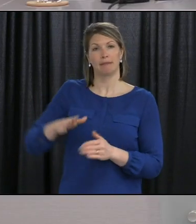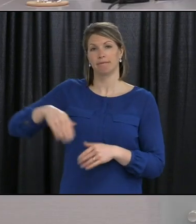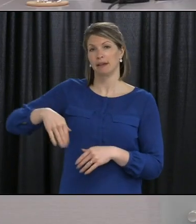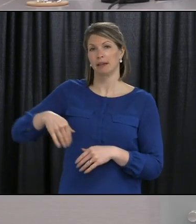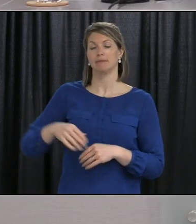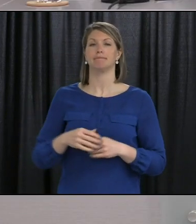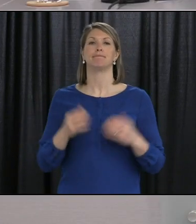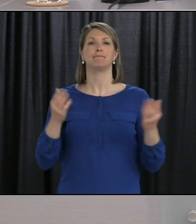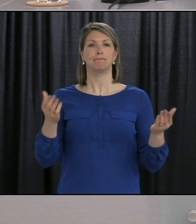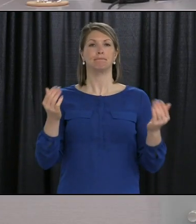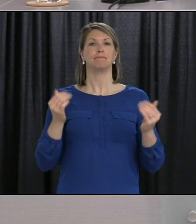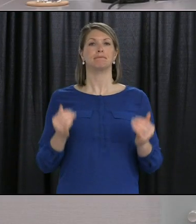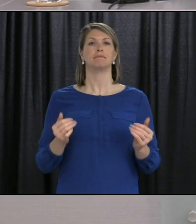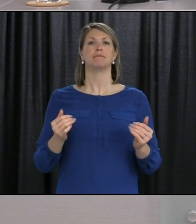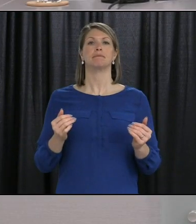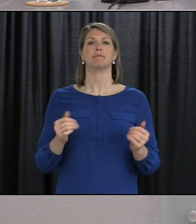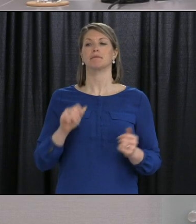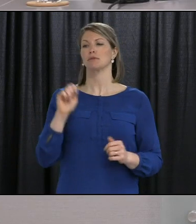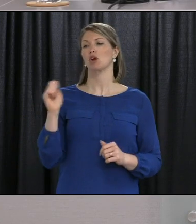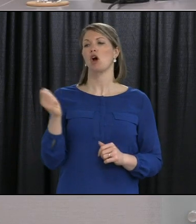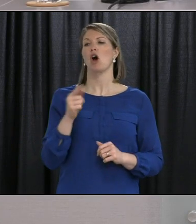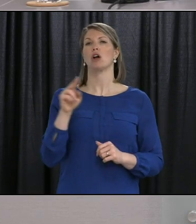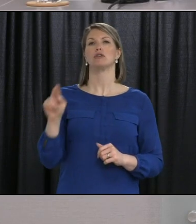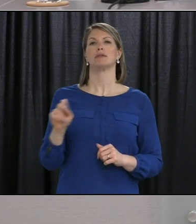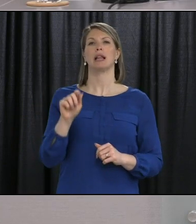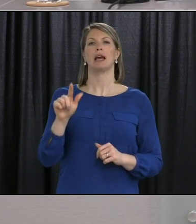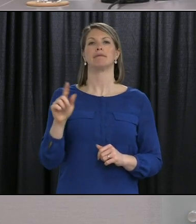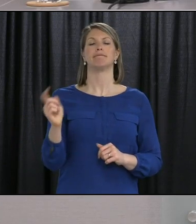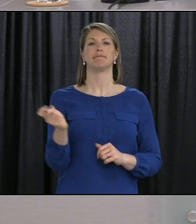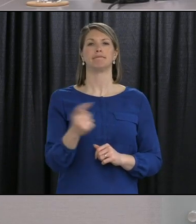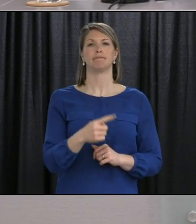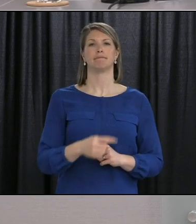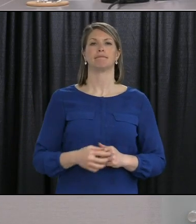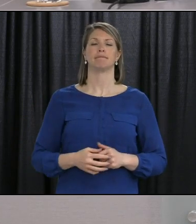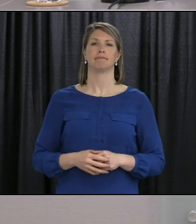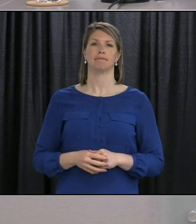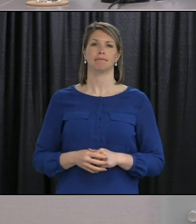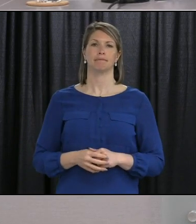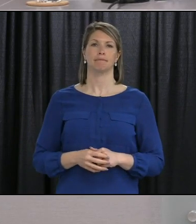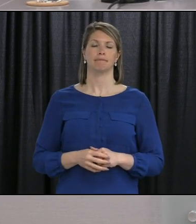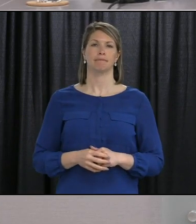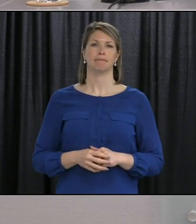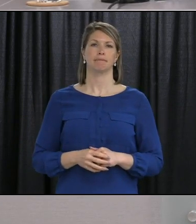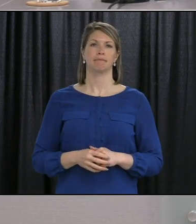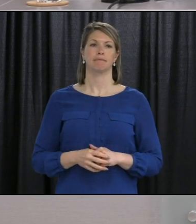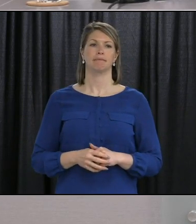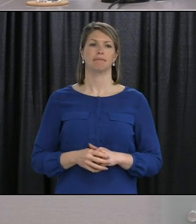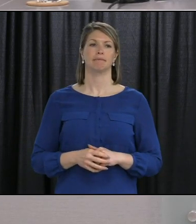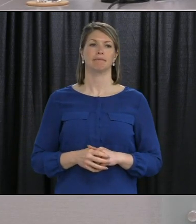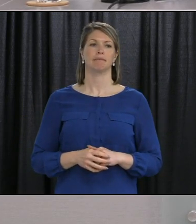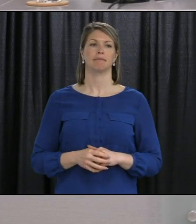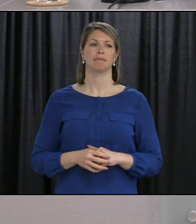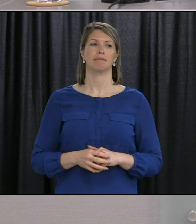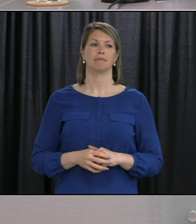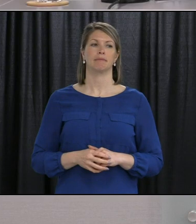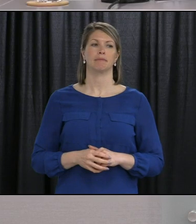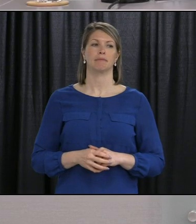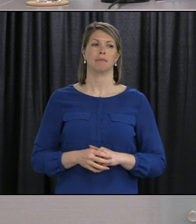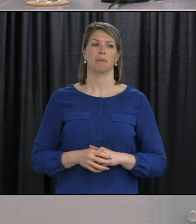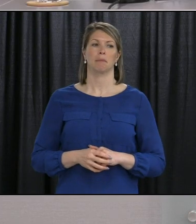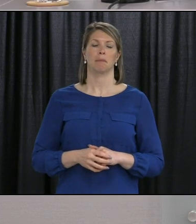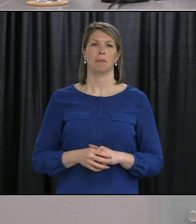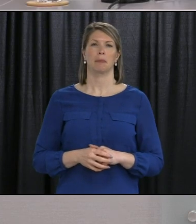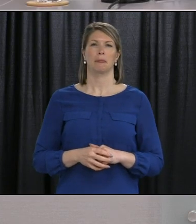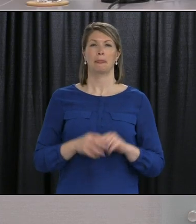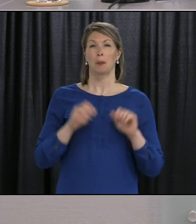And our next question is from Elizabeth Whitten of All Newfoundland Labrador. Please go ahead. Would you be able to break down the testing